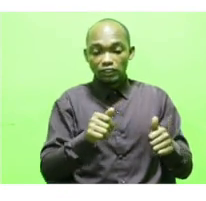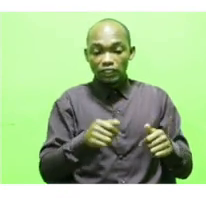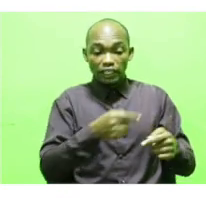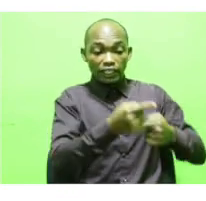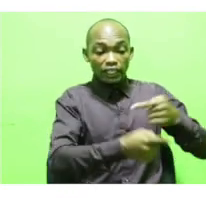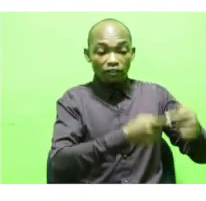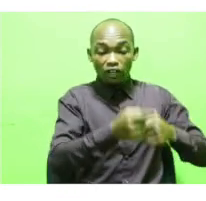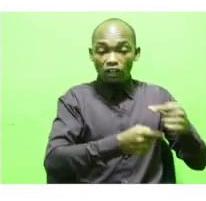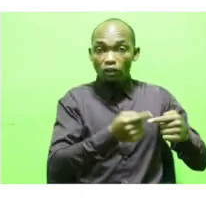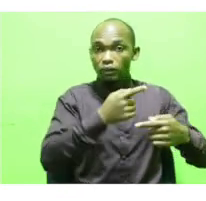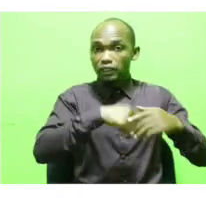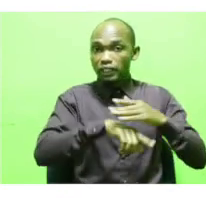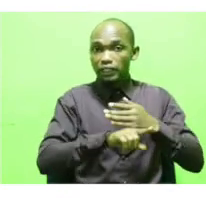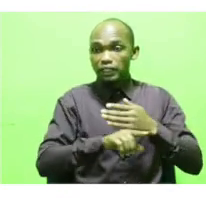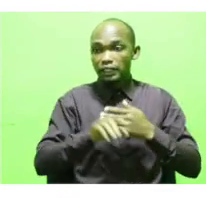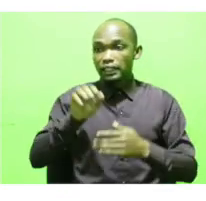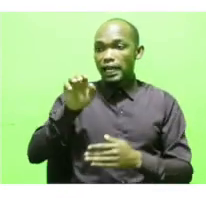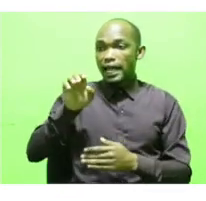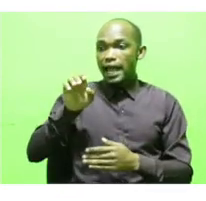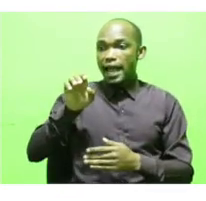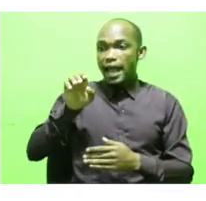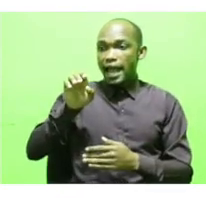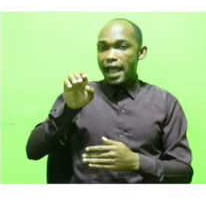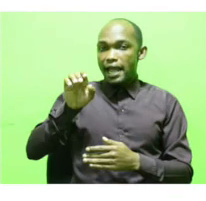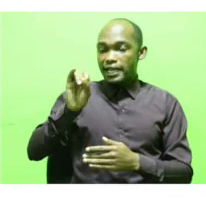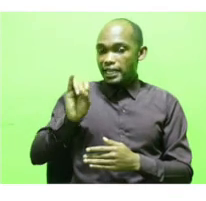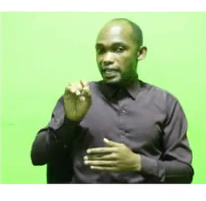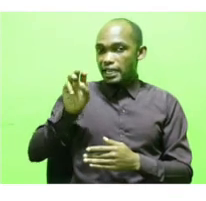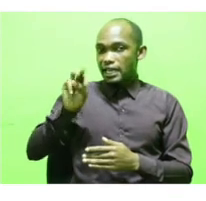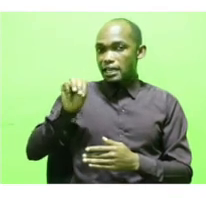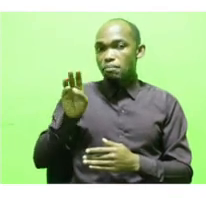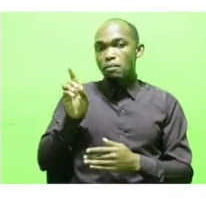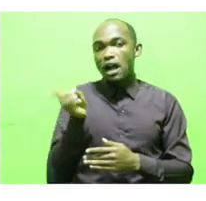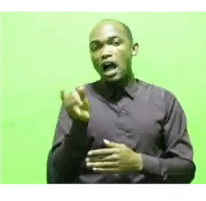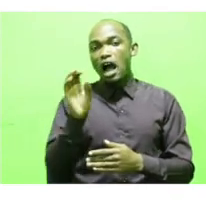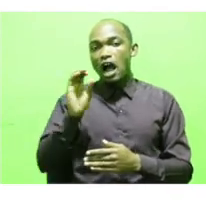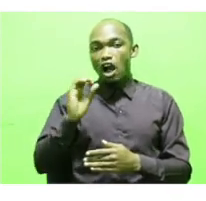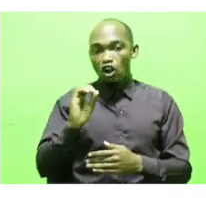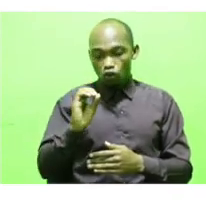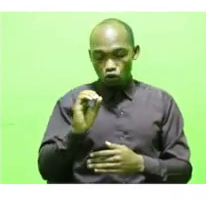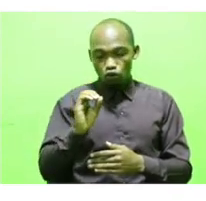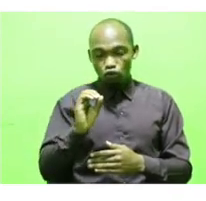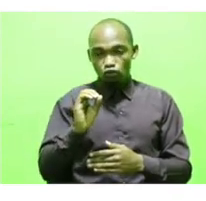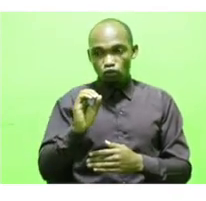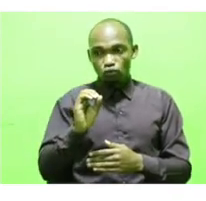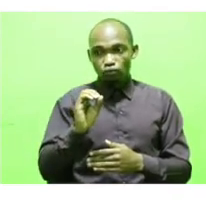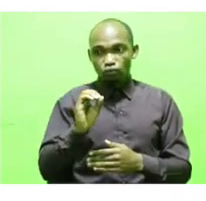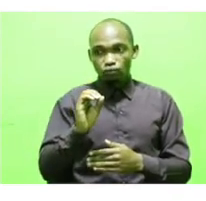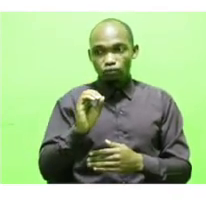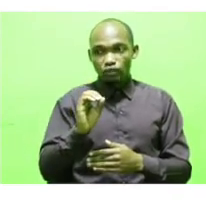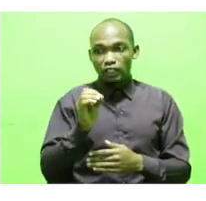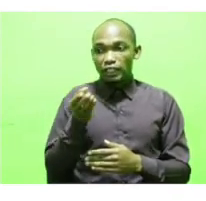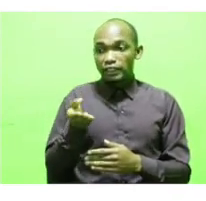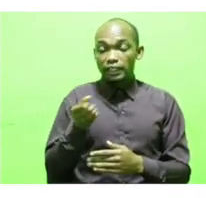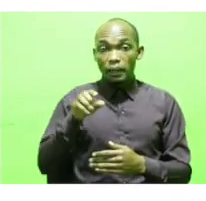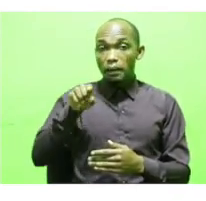while it develops into the imago after some time. The pupa can also be called a